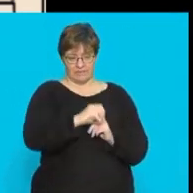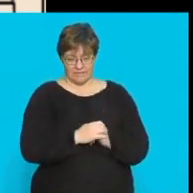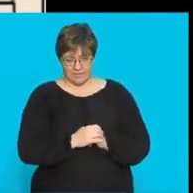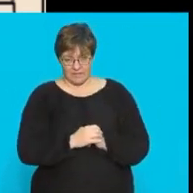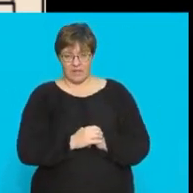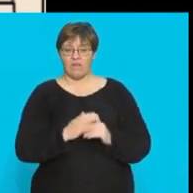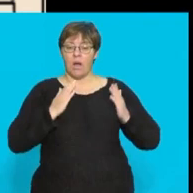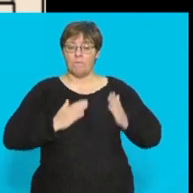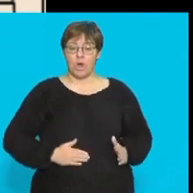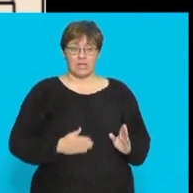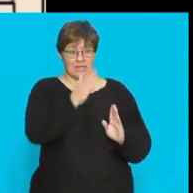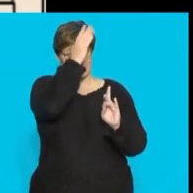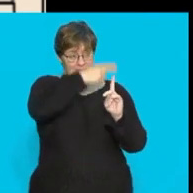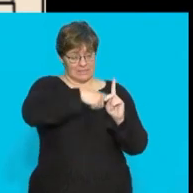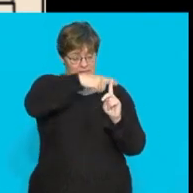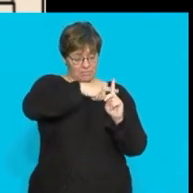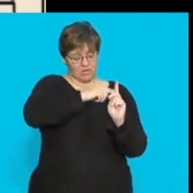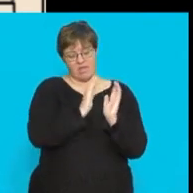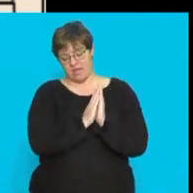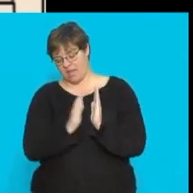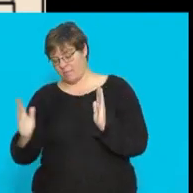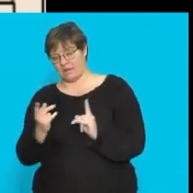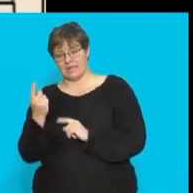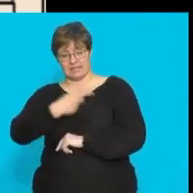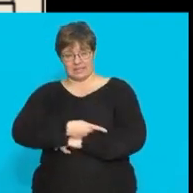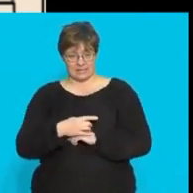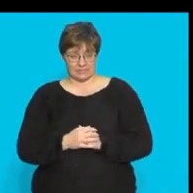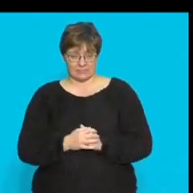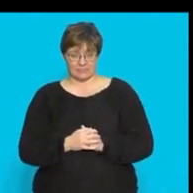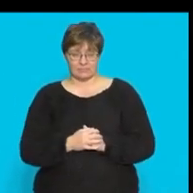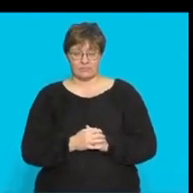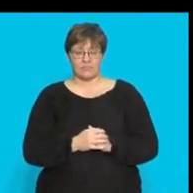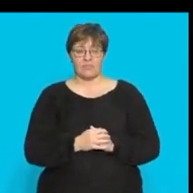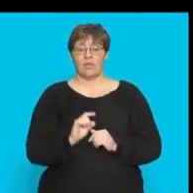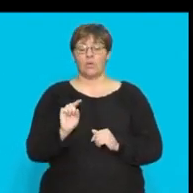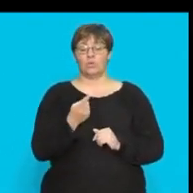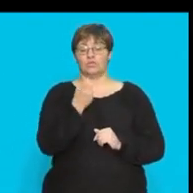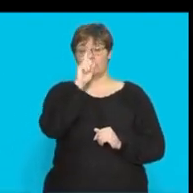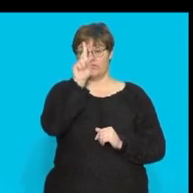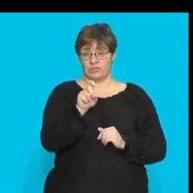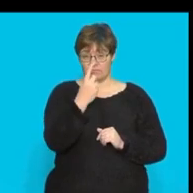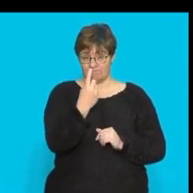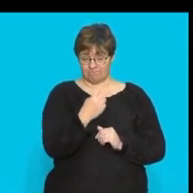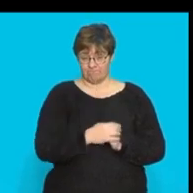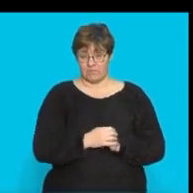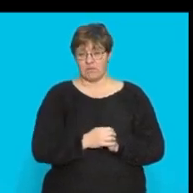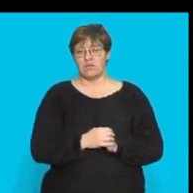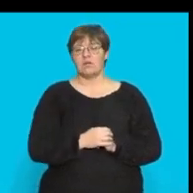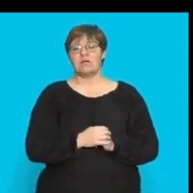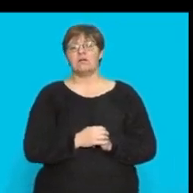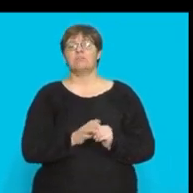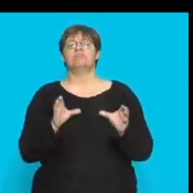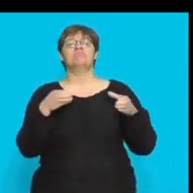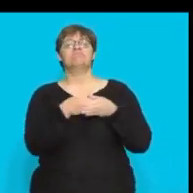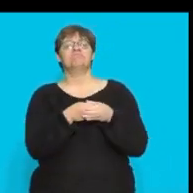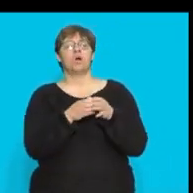body temperature and here we've got time of days. The first question is, to which group